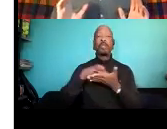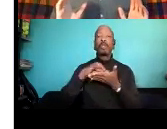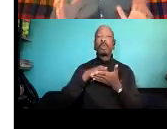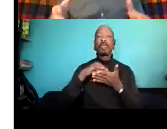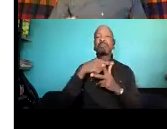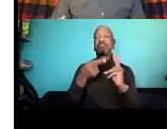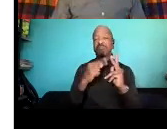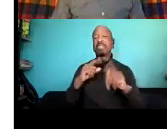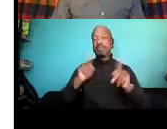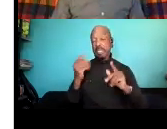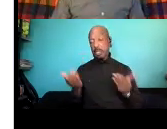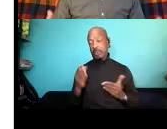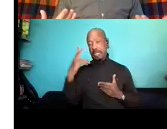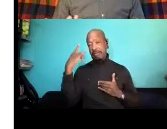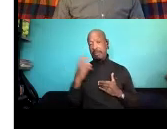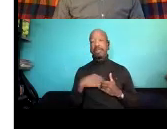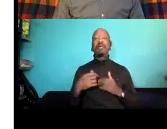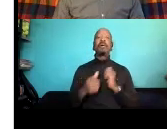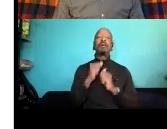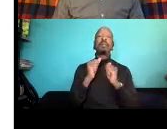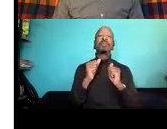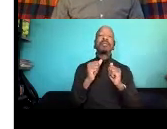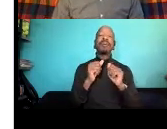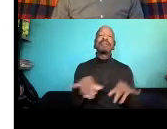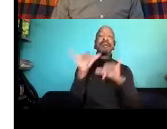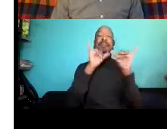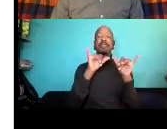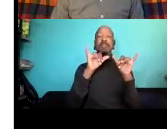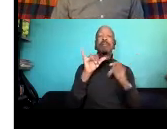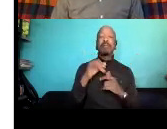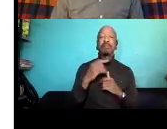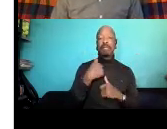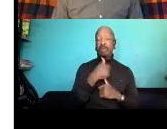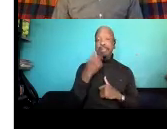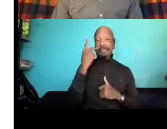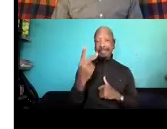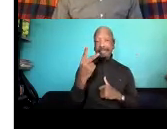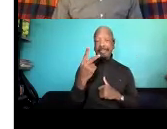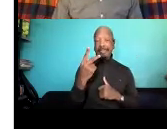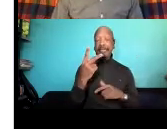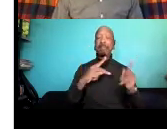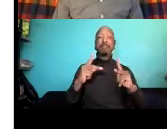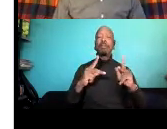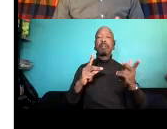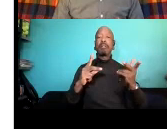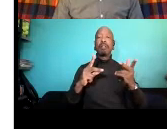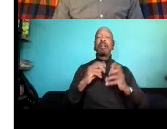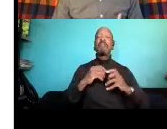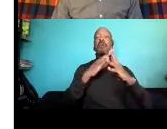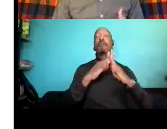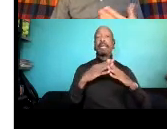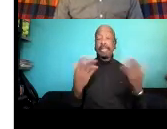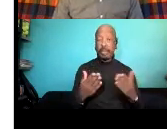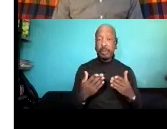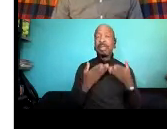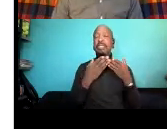the most common types of corporations that we see folks forming in California are general